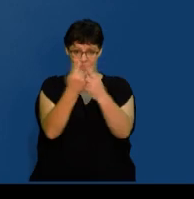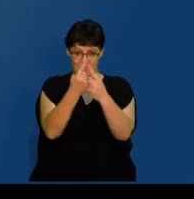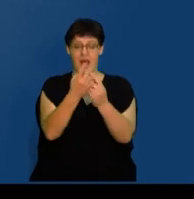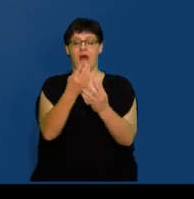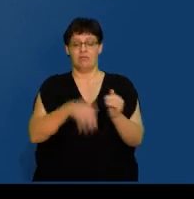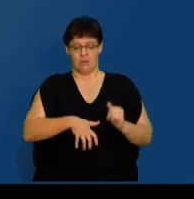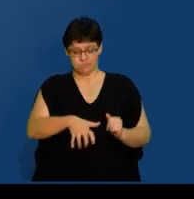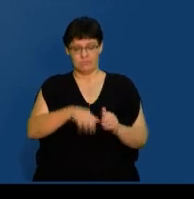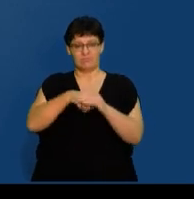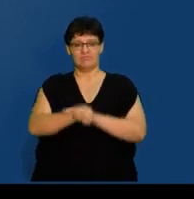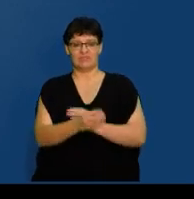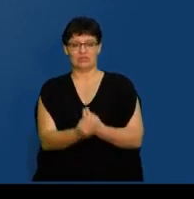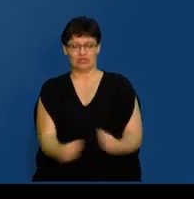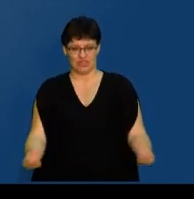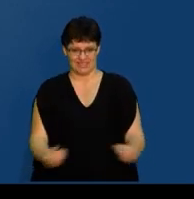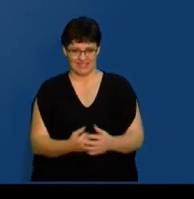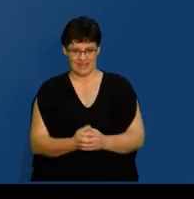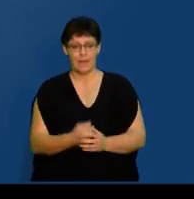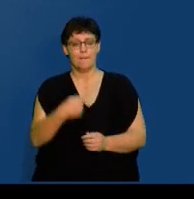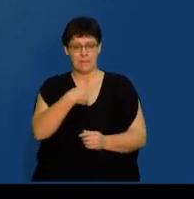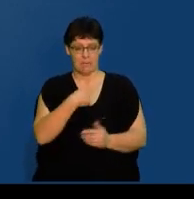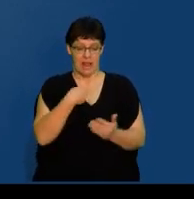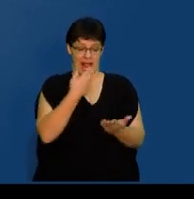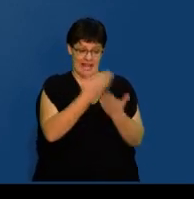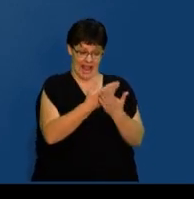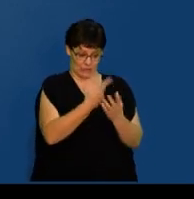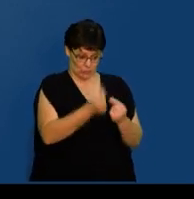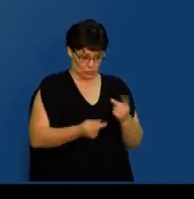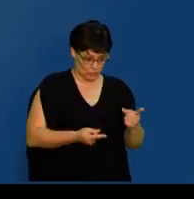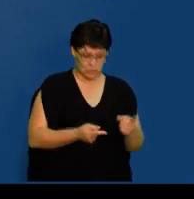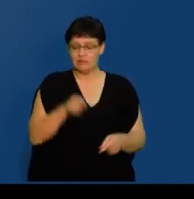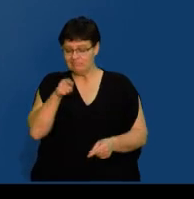look at the condition of not being able to do this